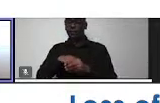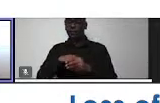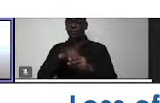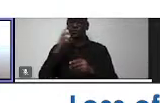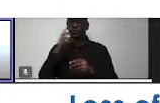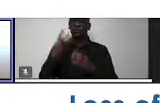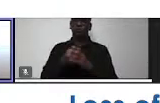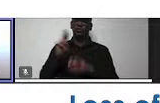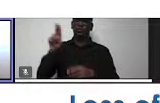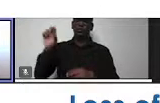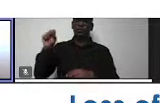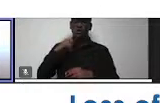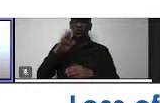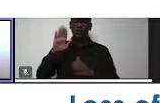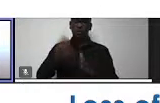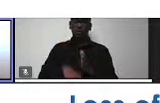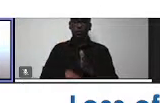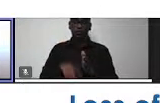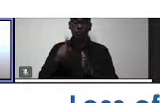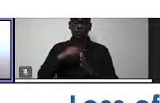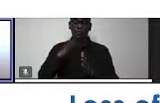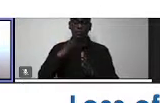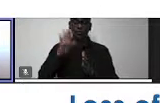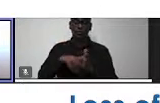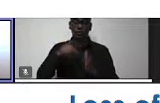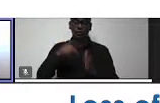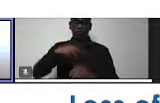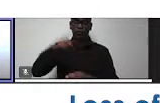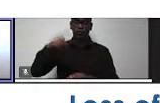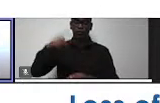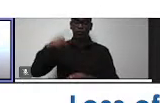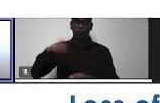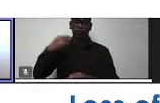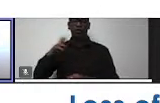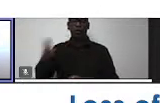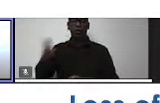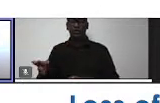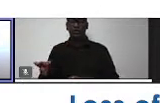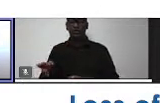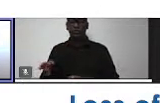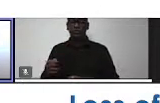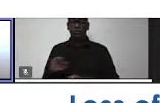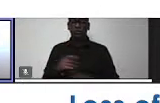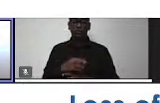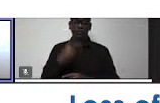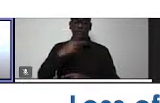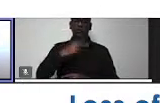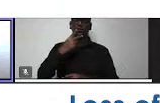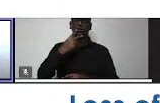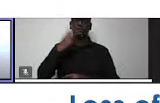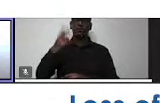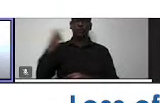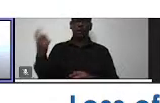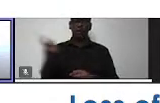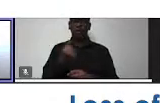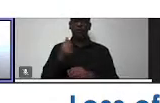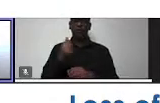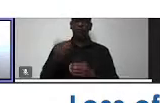bottom graph actually on the left, sorry, on the right, is just actually showing the total exports, you